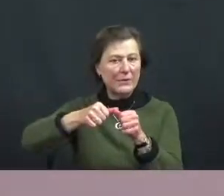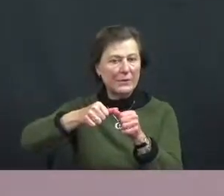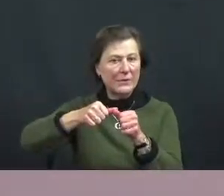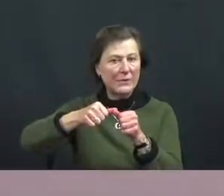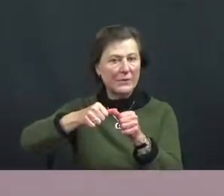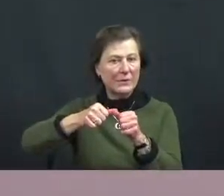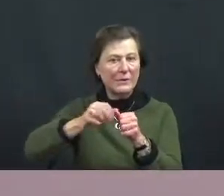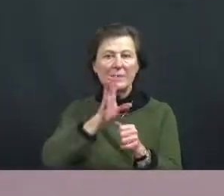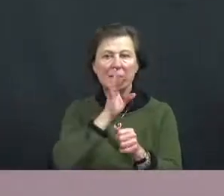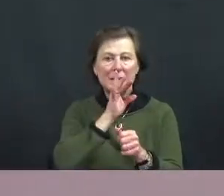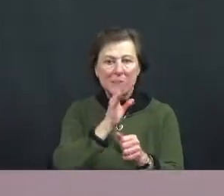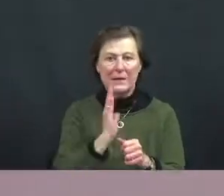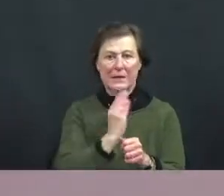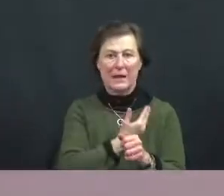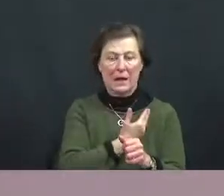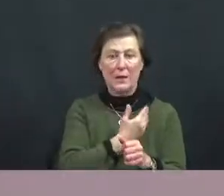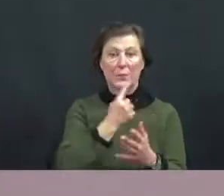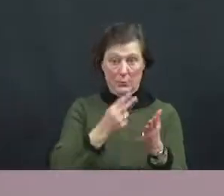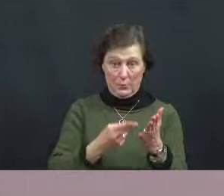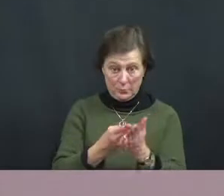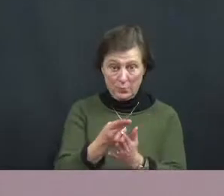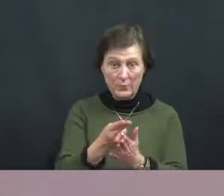to speak our truths.